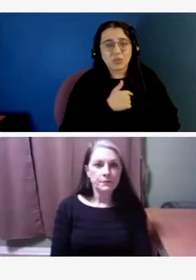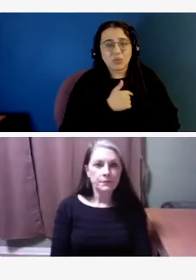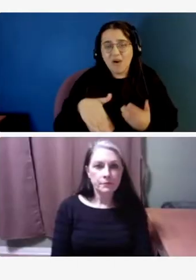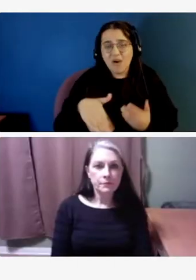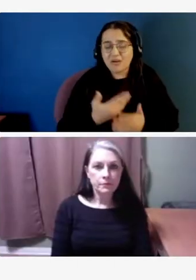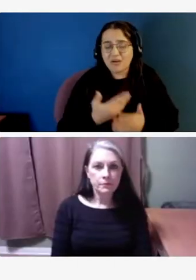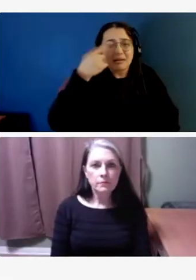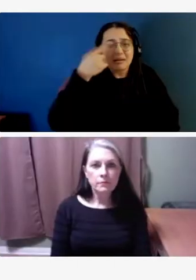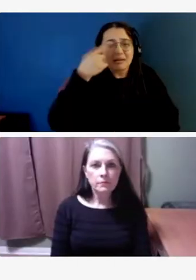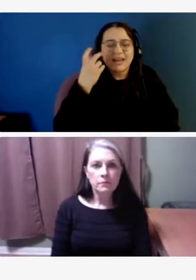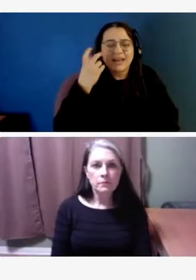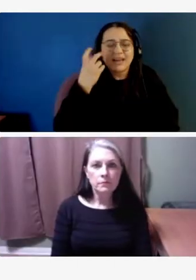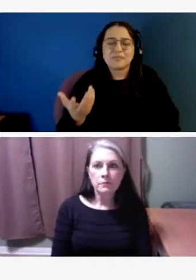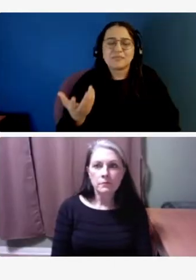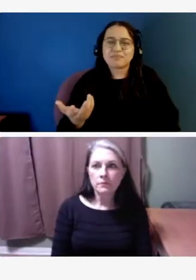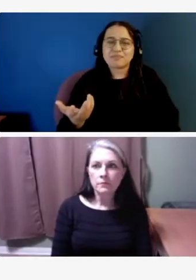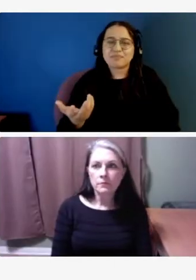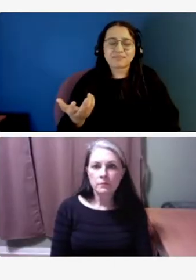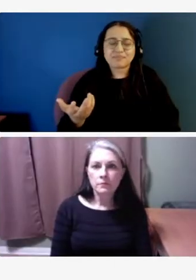another child is going to get hurt.